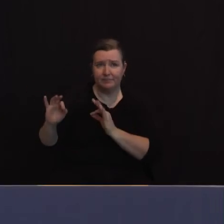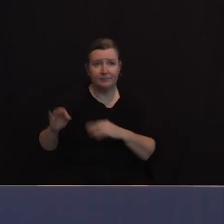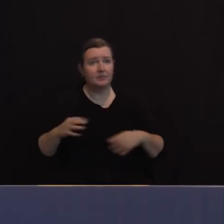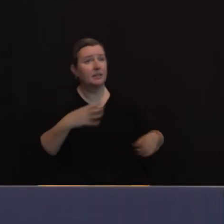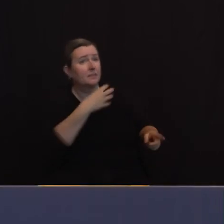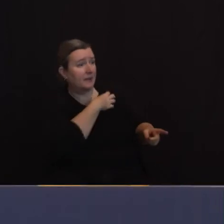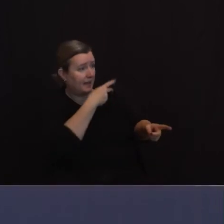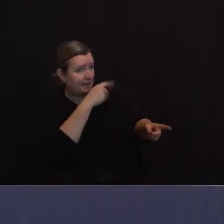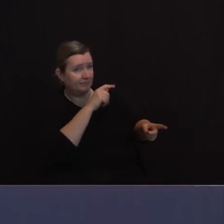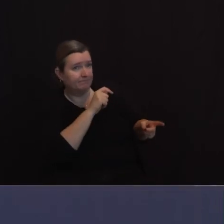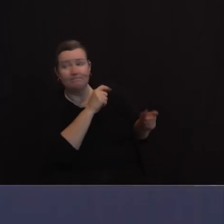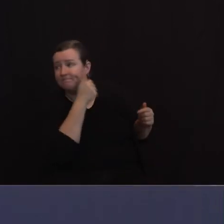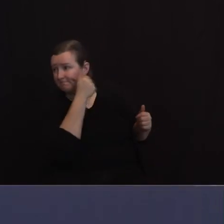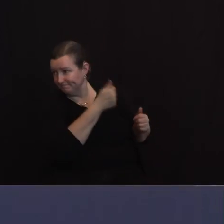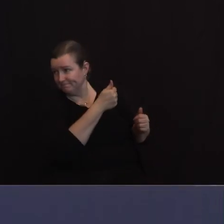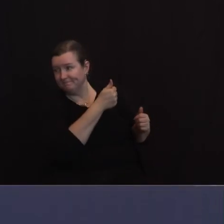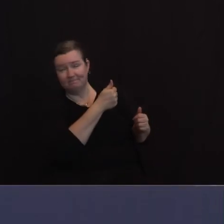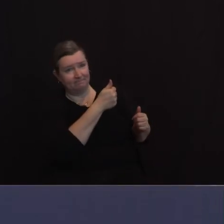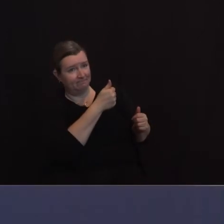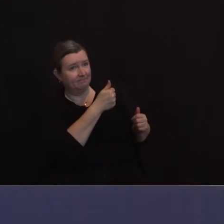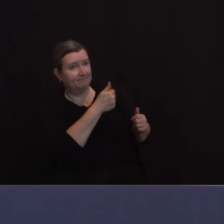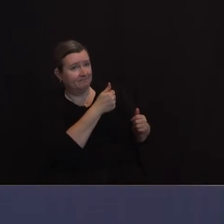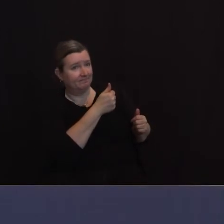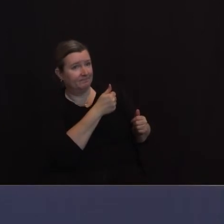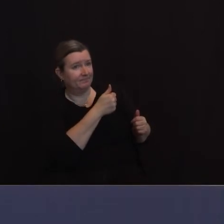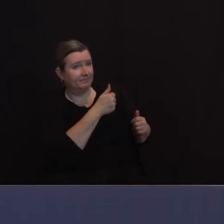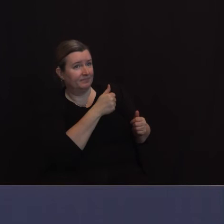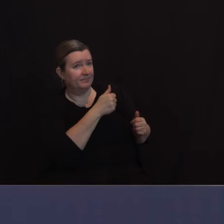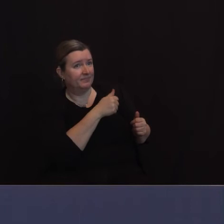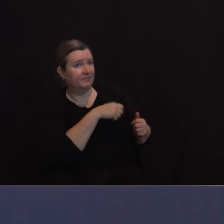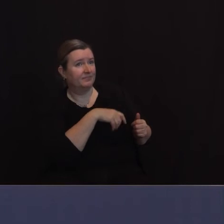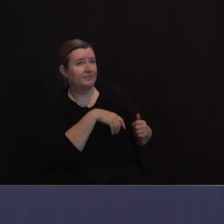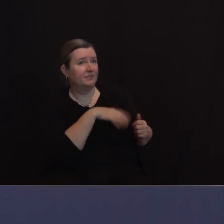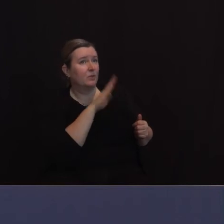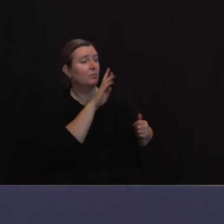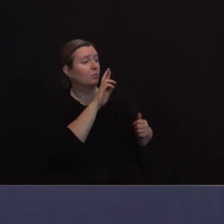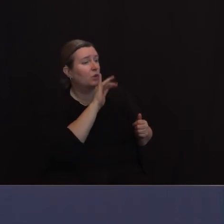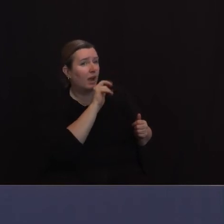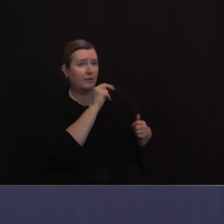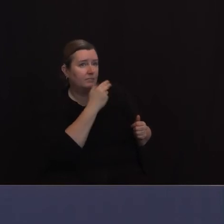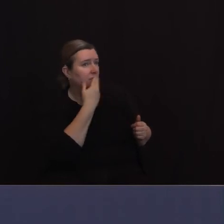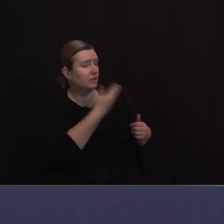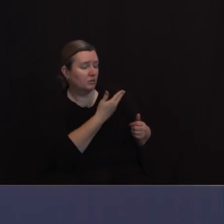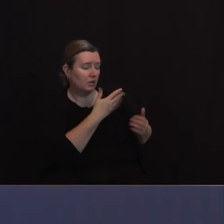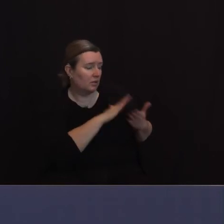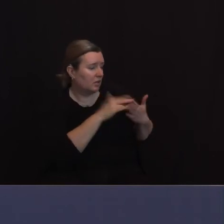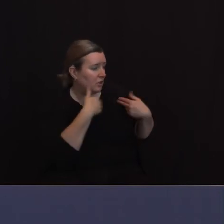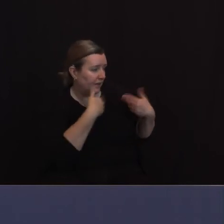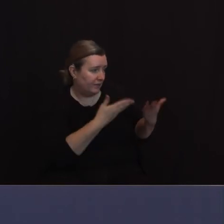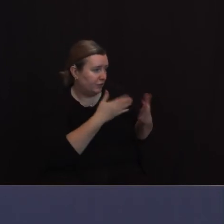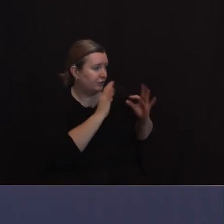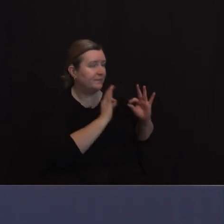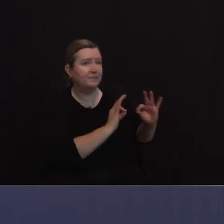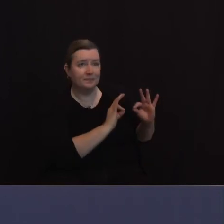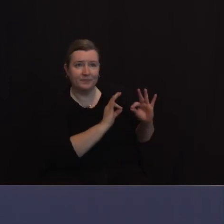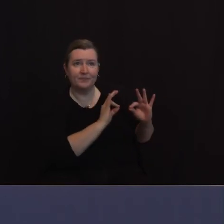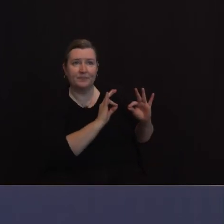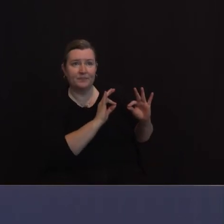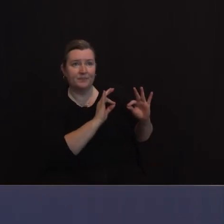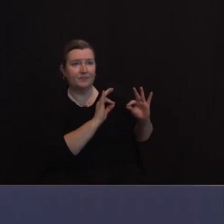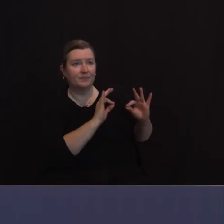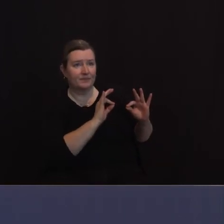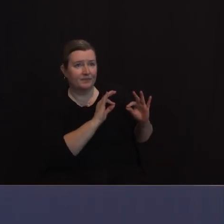as always. Brian, a real treat to have you here. Yes, great to have you on the team, confirmed and here today. Thank you. Diana, as